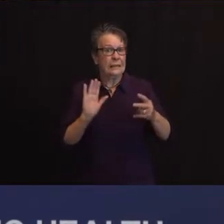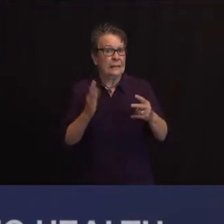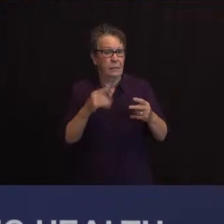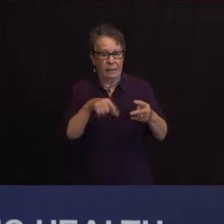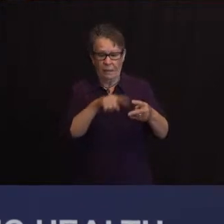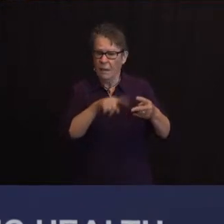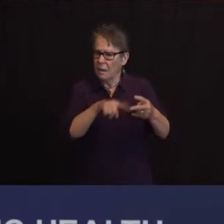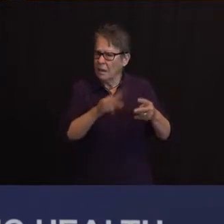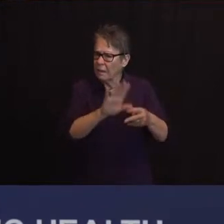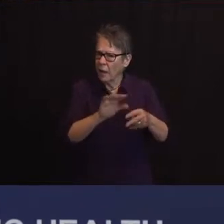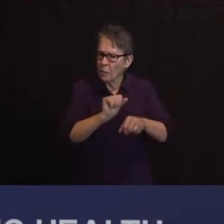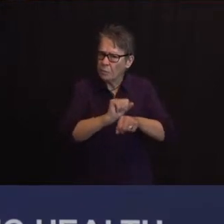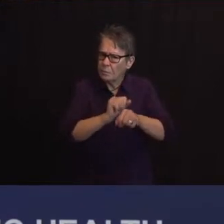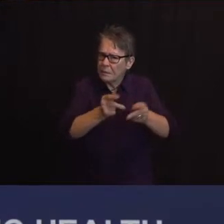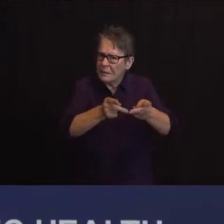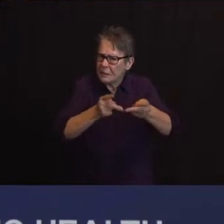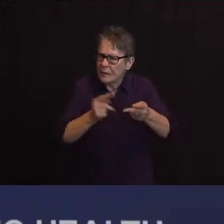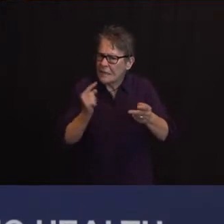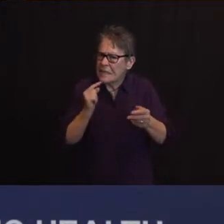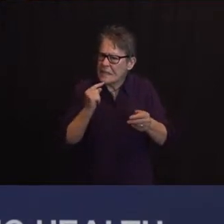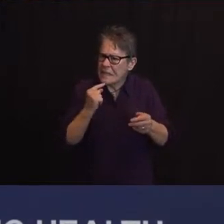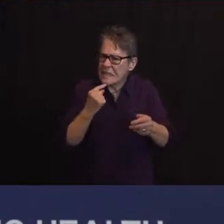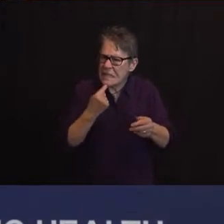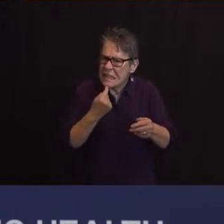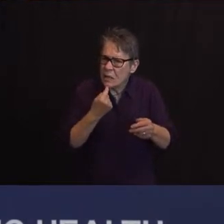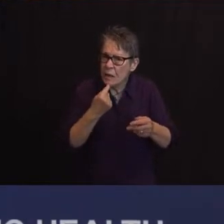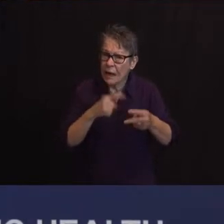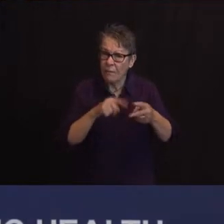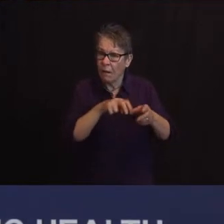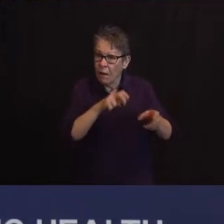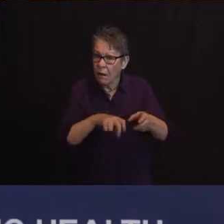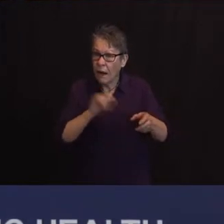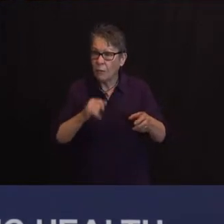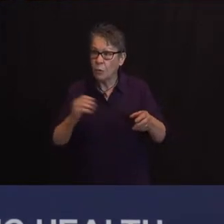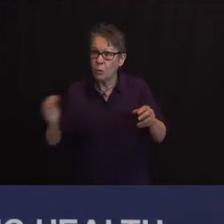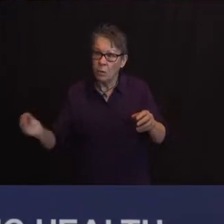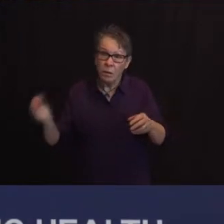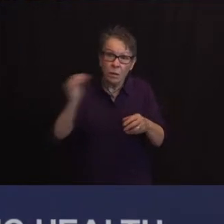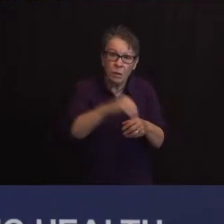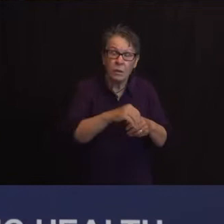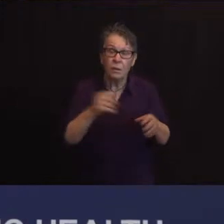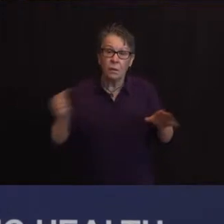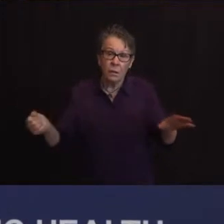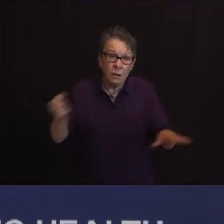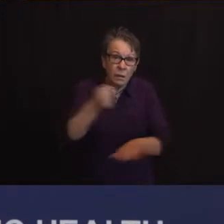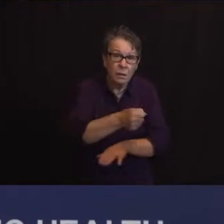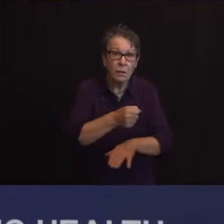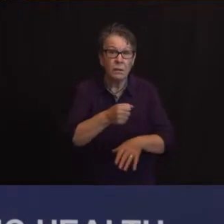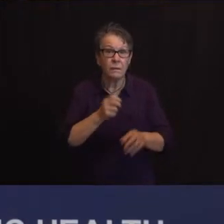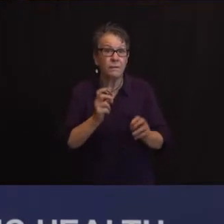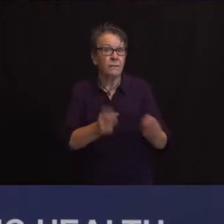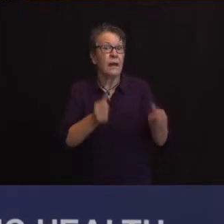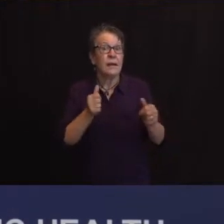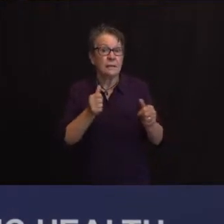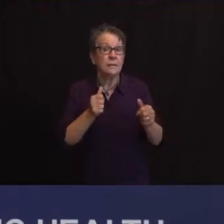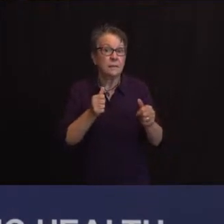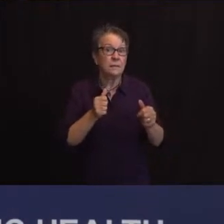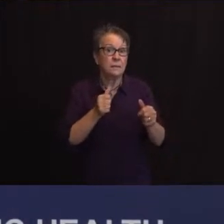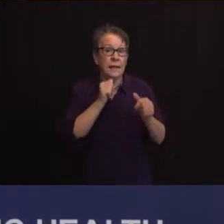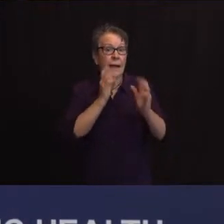are responsible for filling that position will be doing so expeditiously. That's clearly an important role, but beyond that, no comment on any